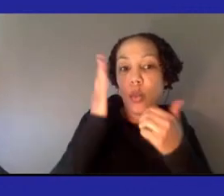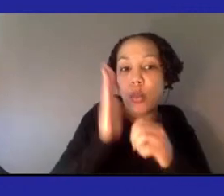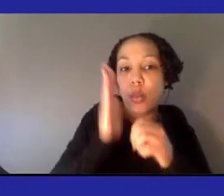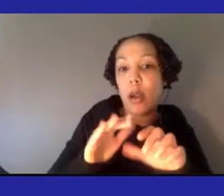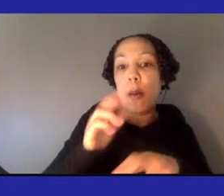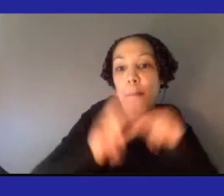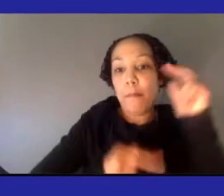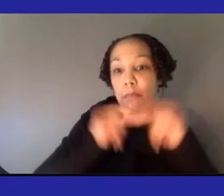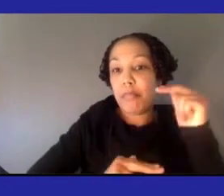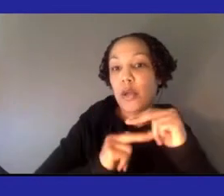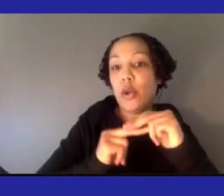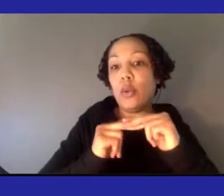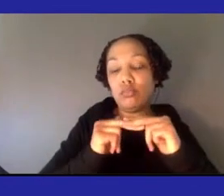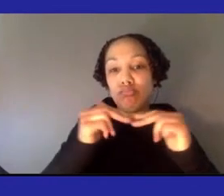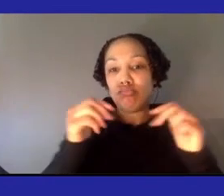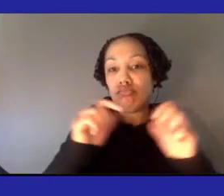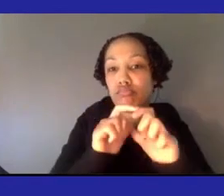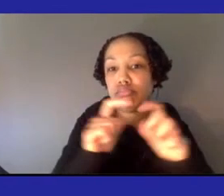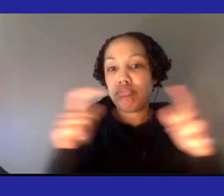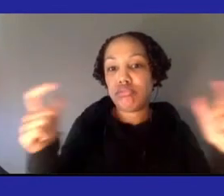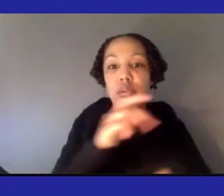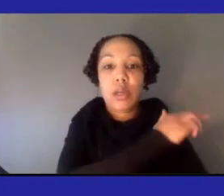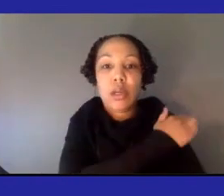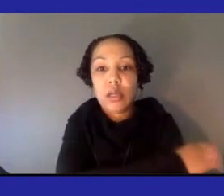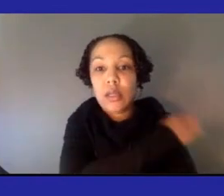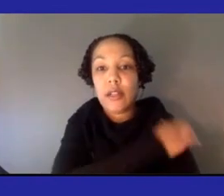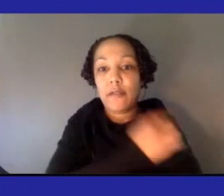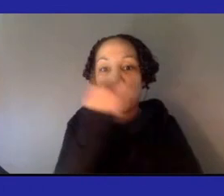new clinic, which is needed in this community.